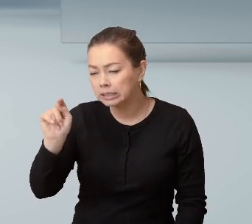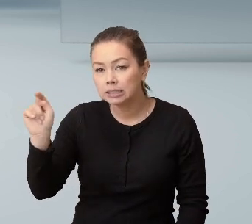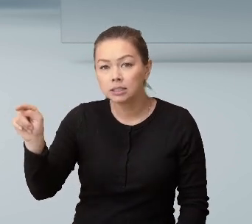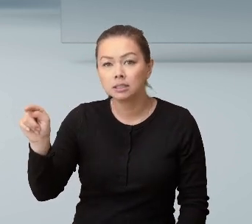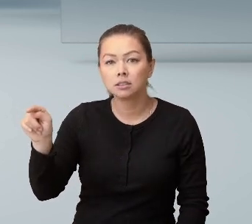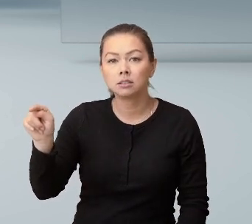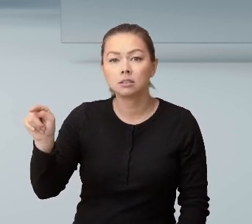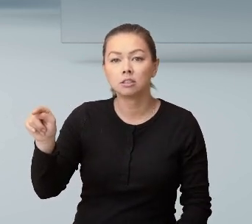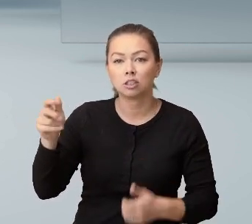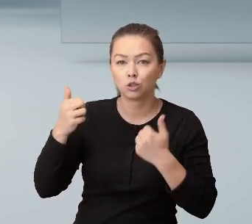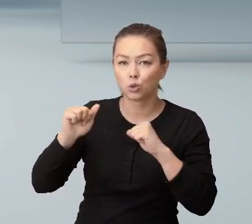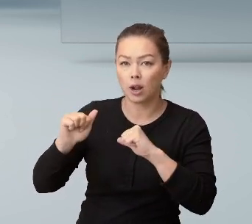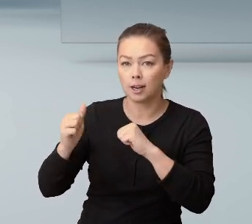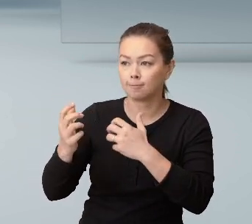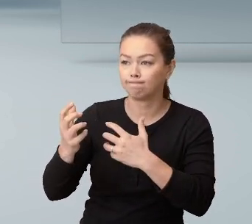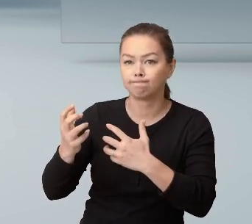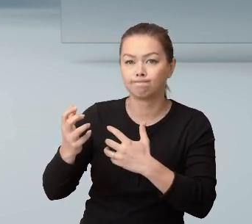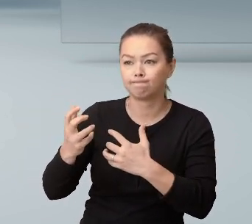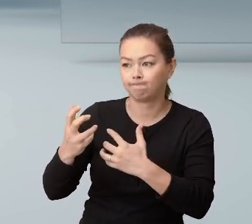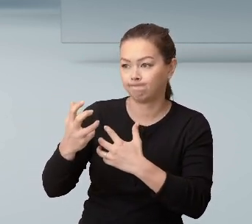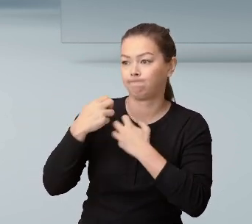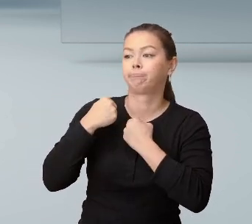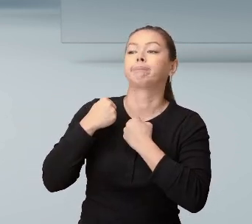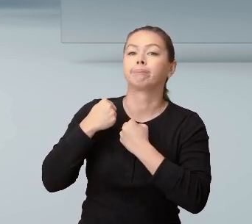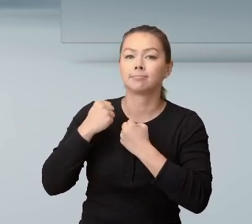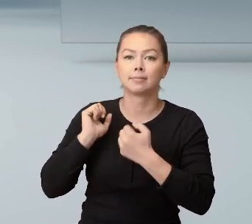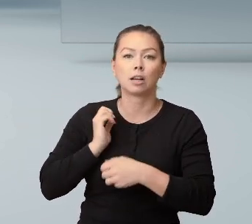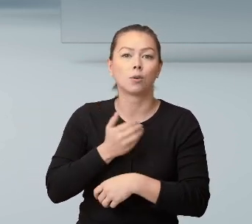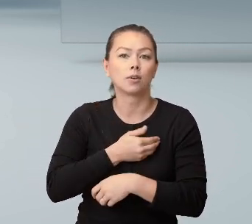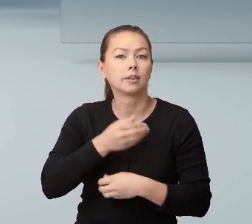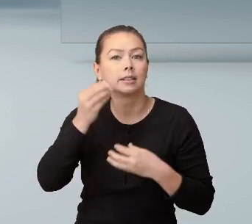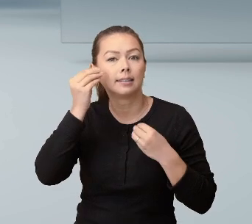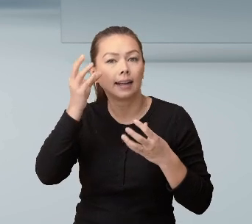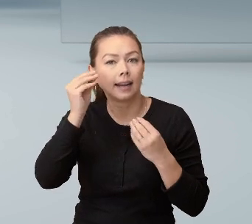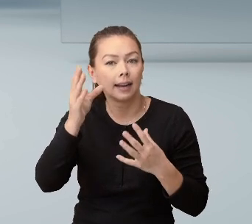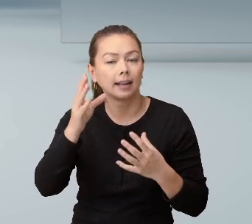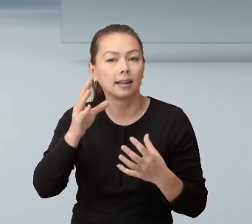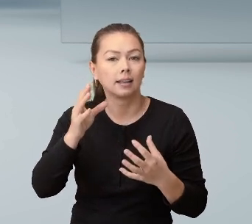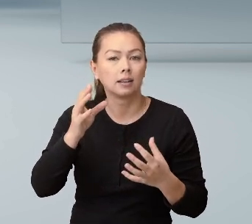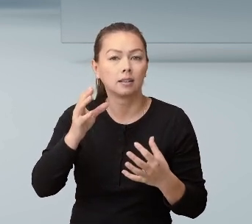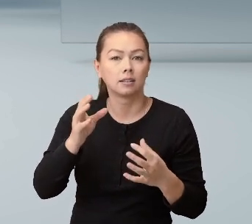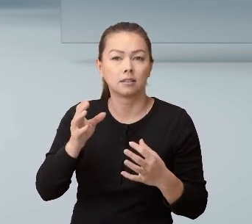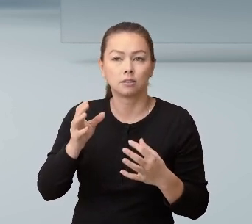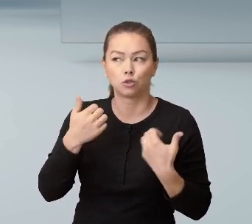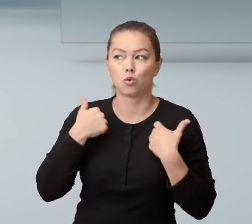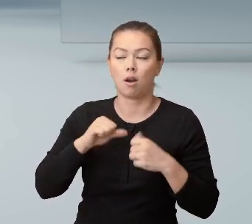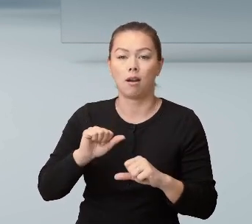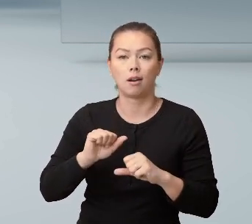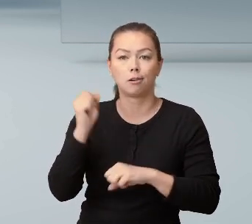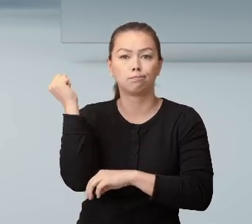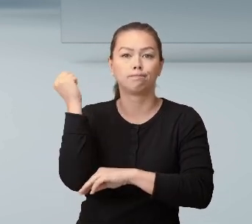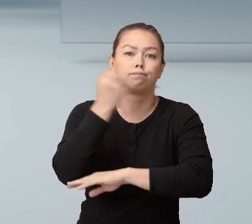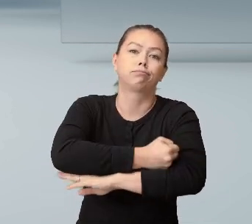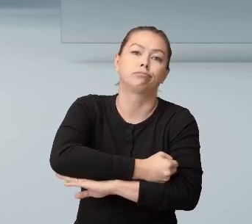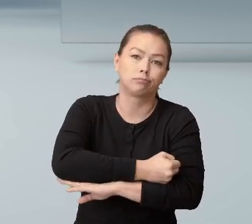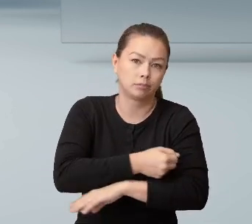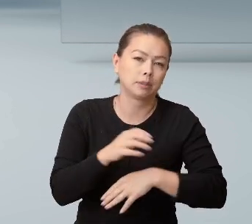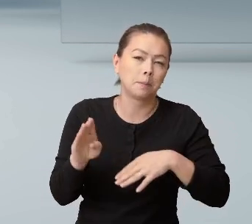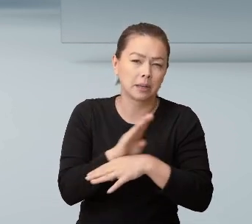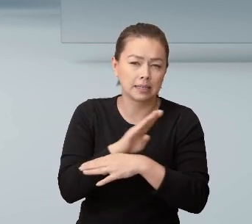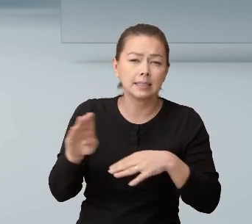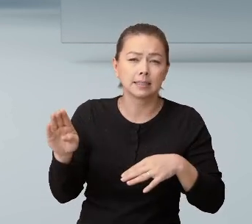positioning themselves to breach our data and get a foothold of our assets to bring down our